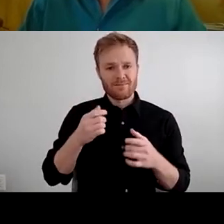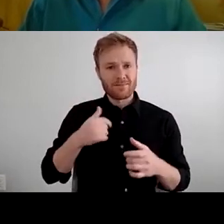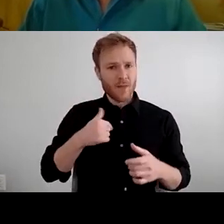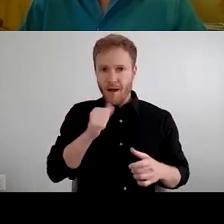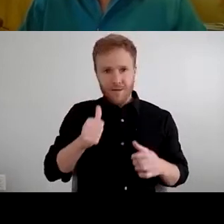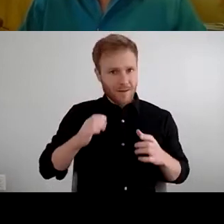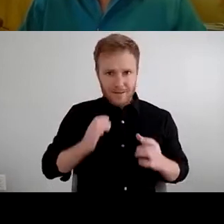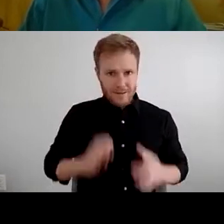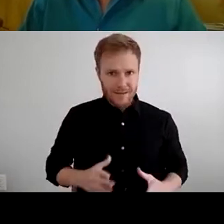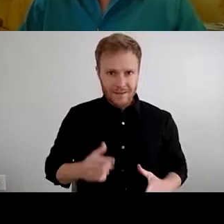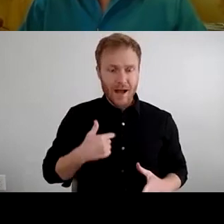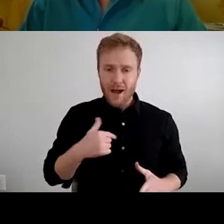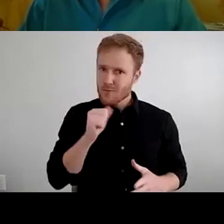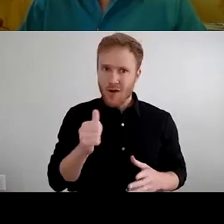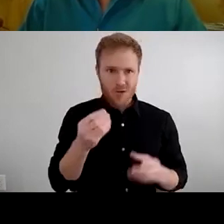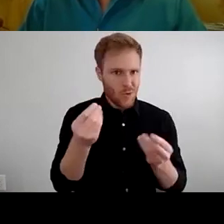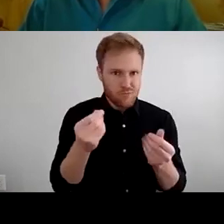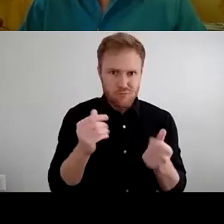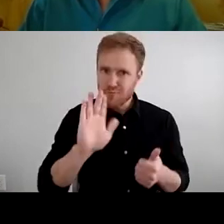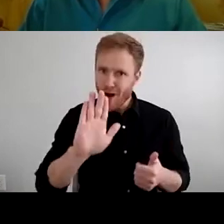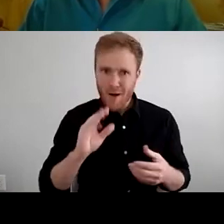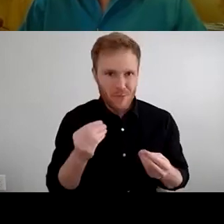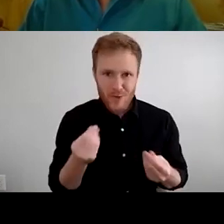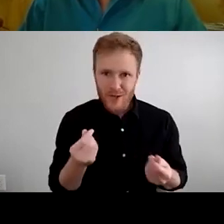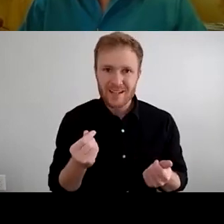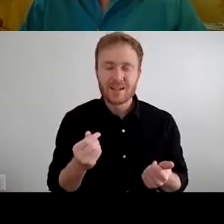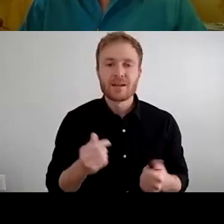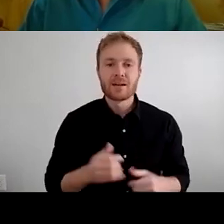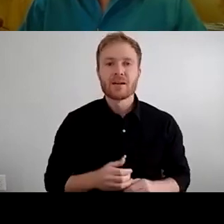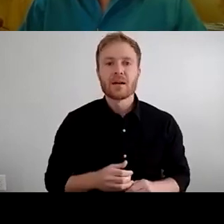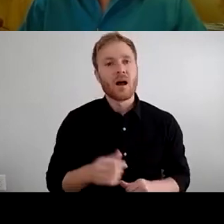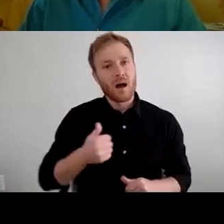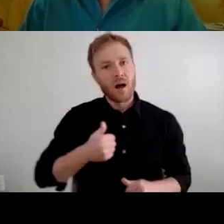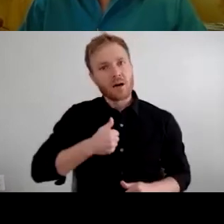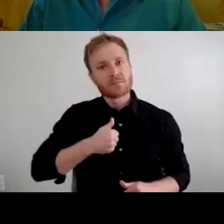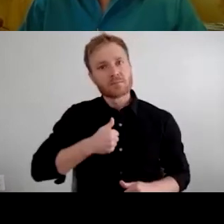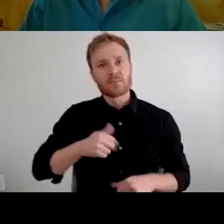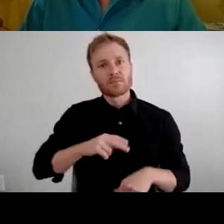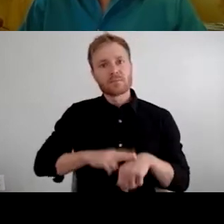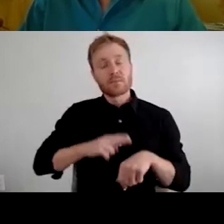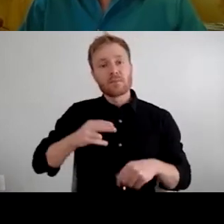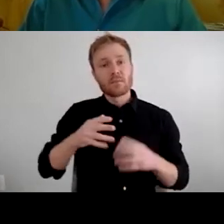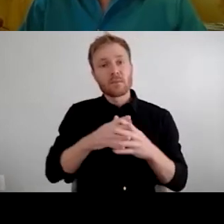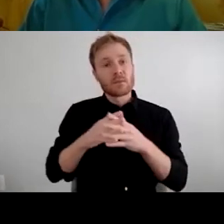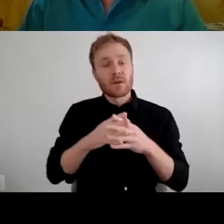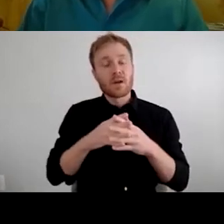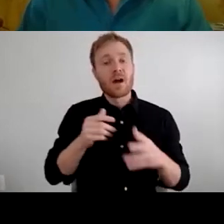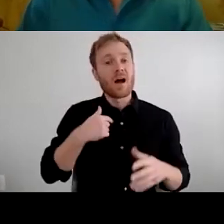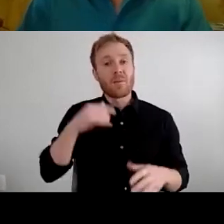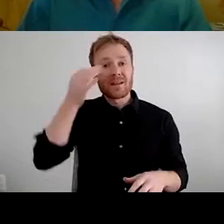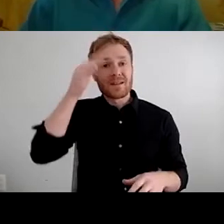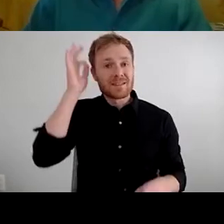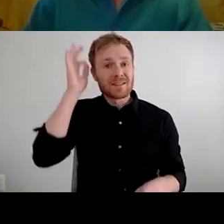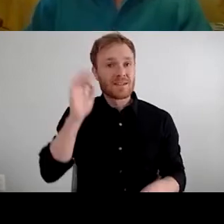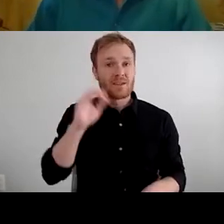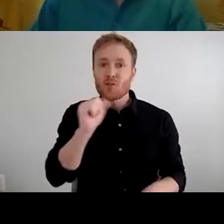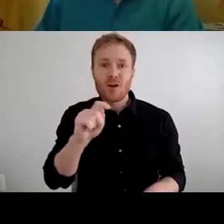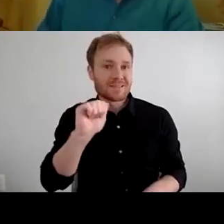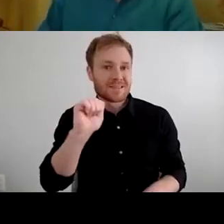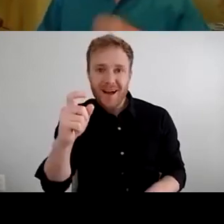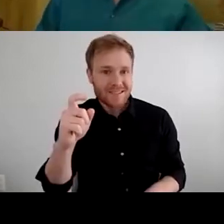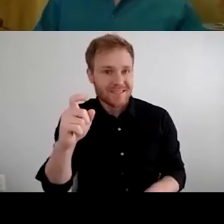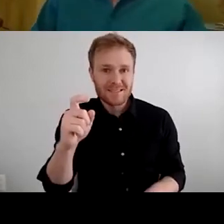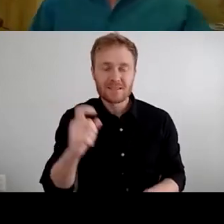chattel. What I am is an Aborigine American Indian, and what I am, Indian, not taxed, to be more specific. And we have